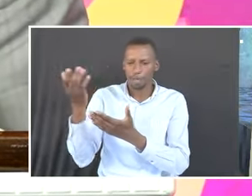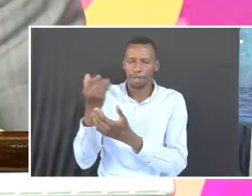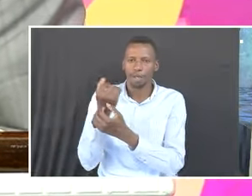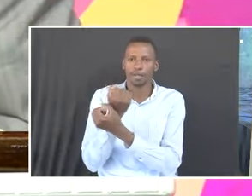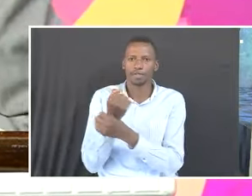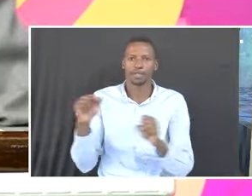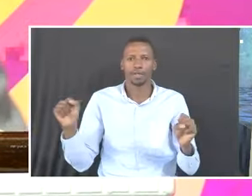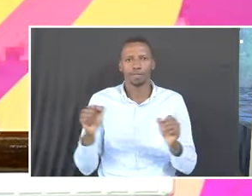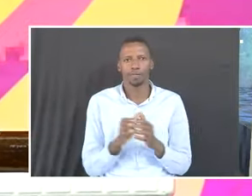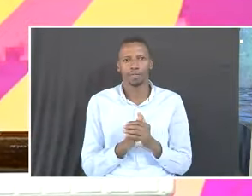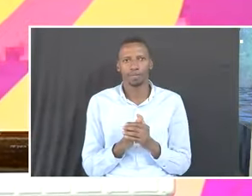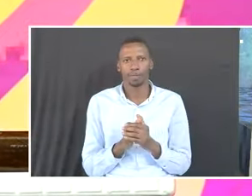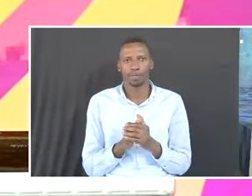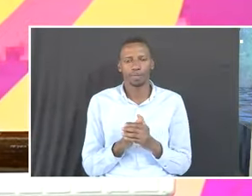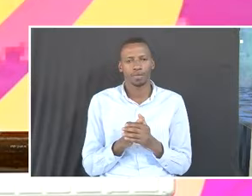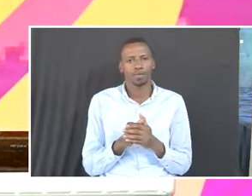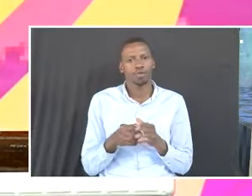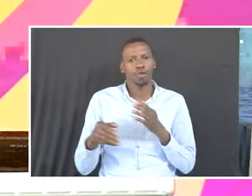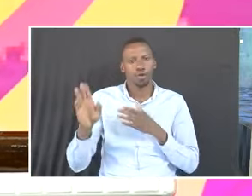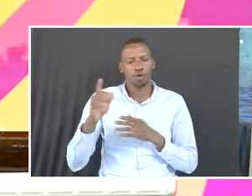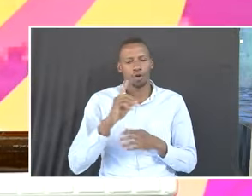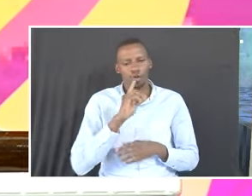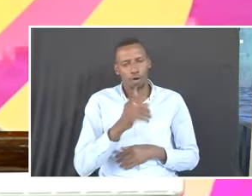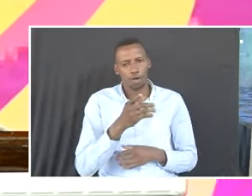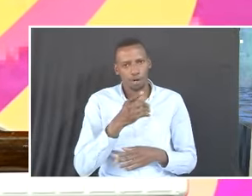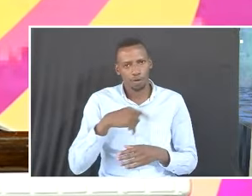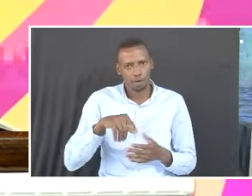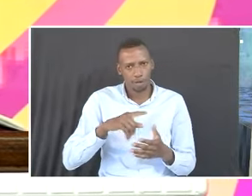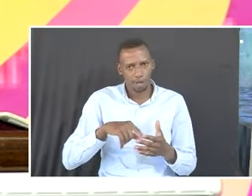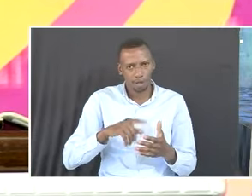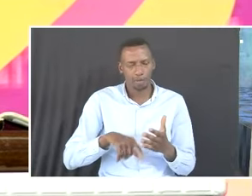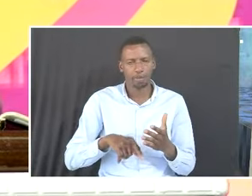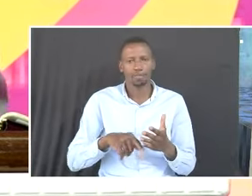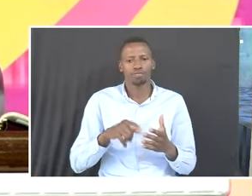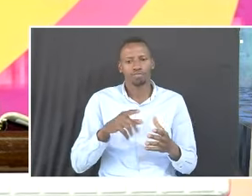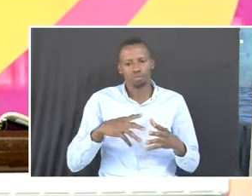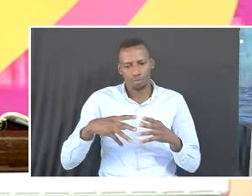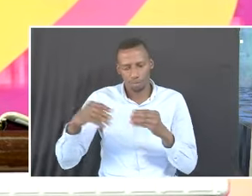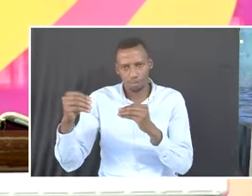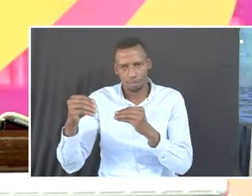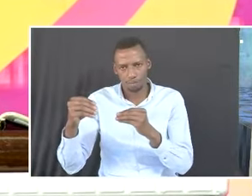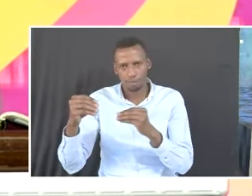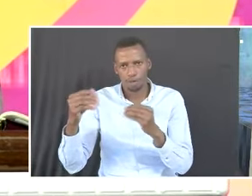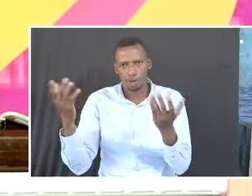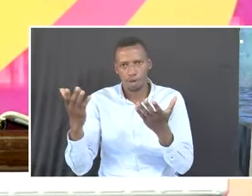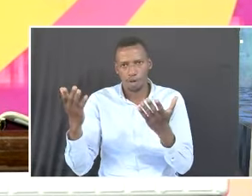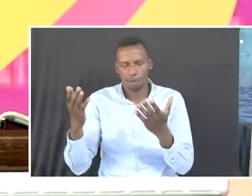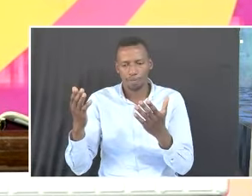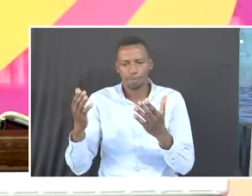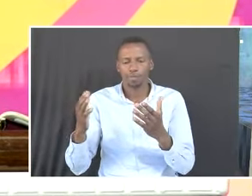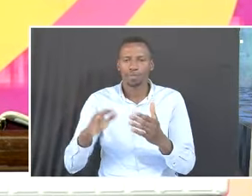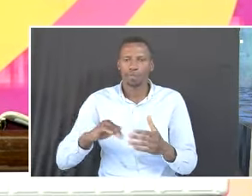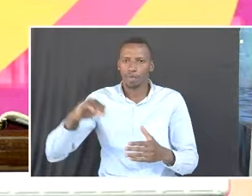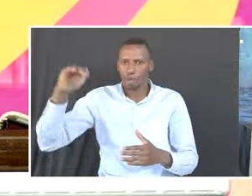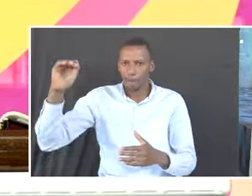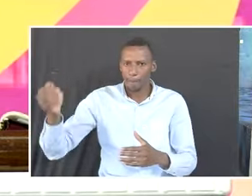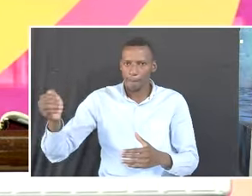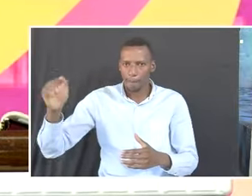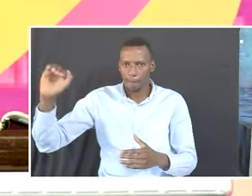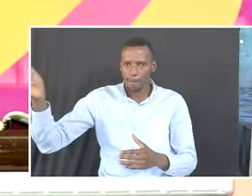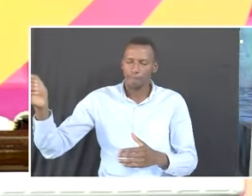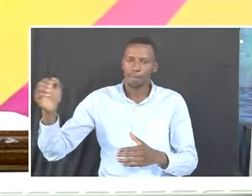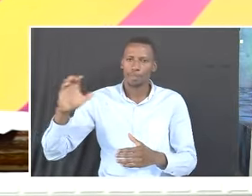called upon to escape to the mountains, and for this matter, to Mount Calvary, because there we have